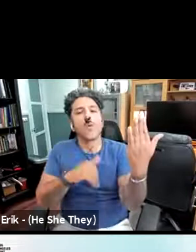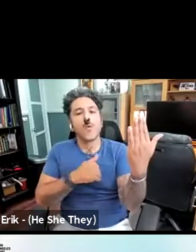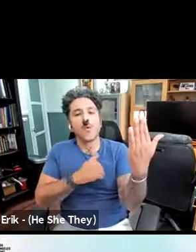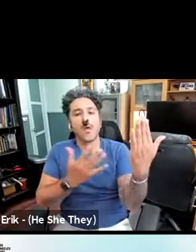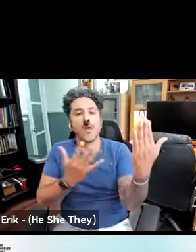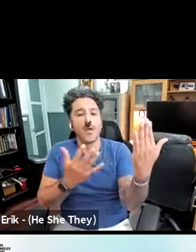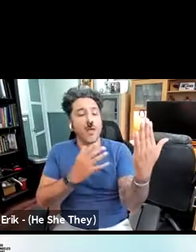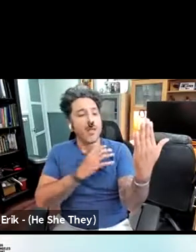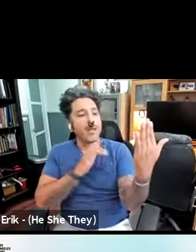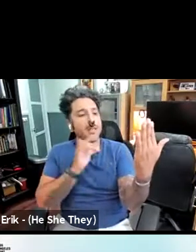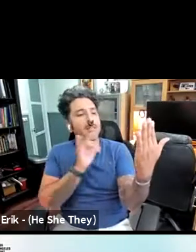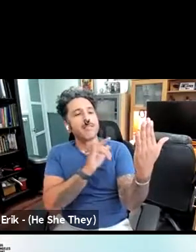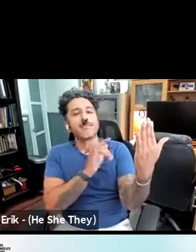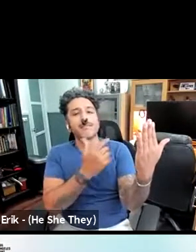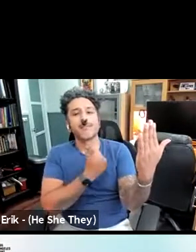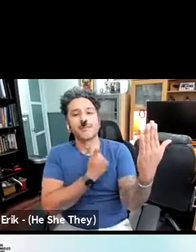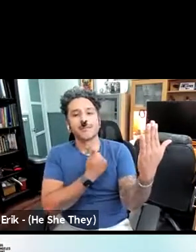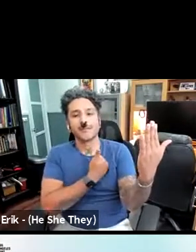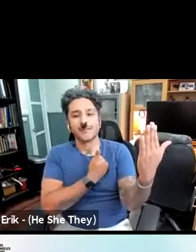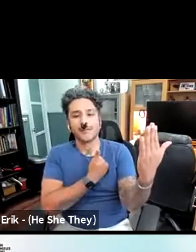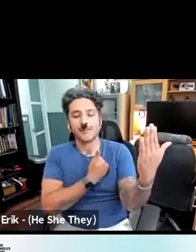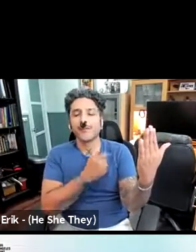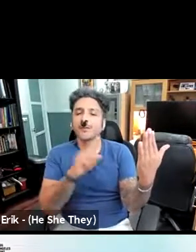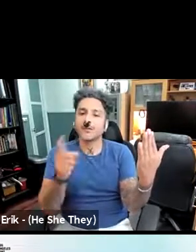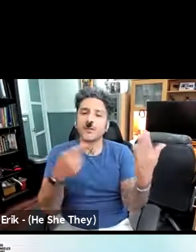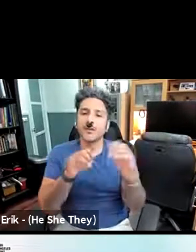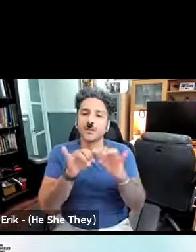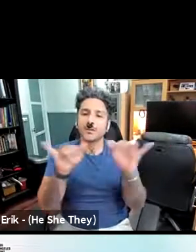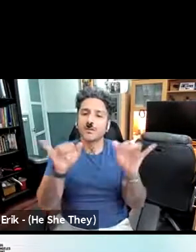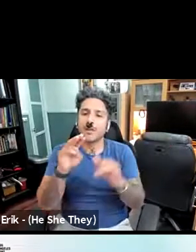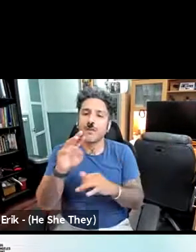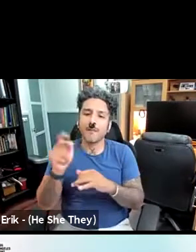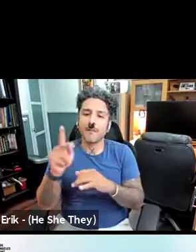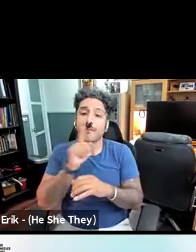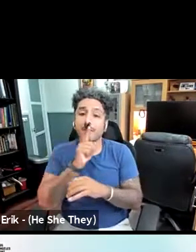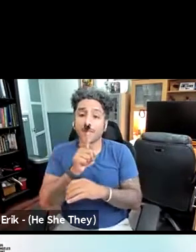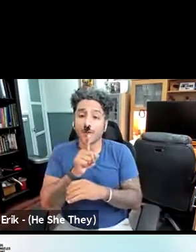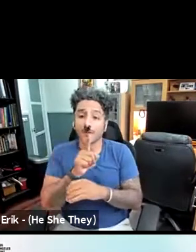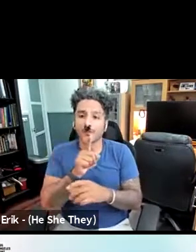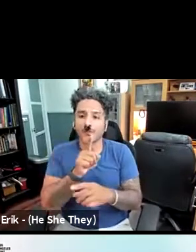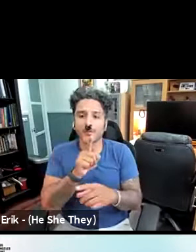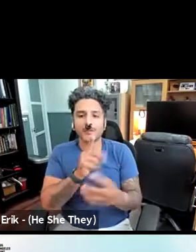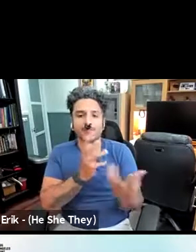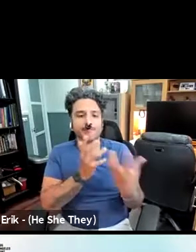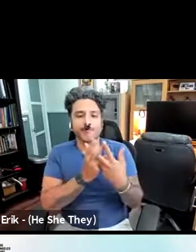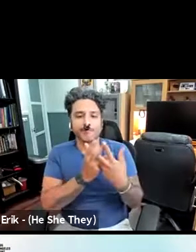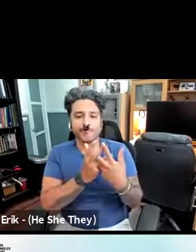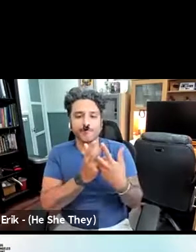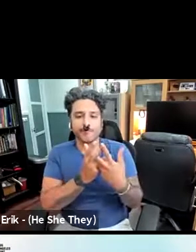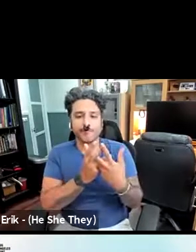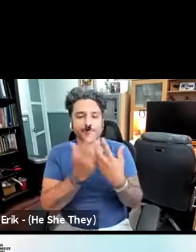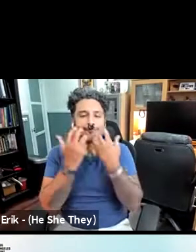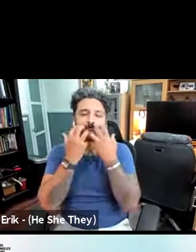so that somebody else has the blueprint to love me the correct way, not conditionally. And so that's what I would lend.